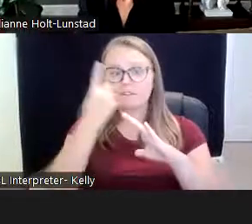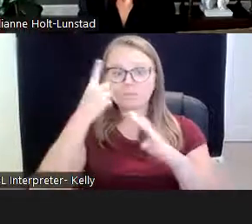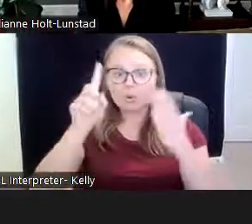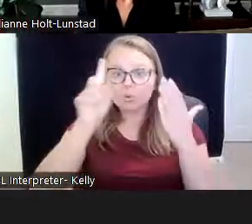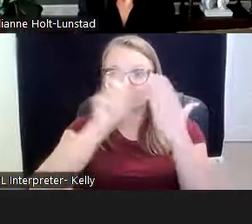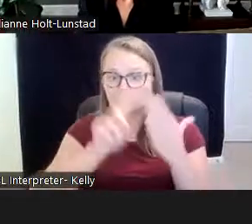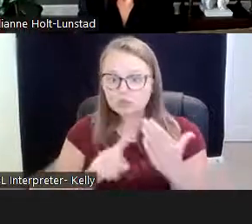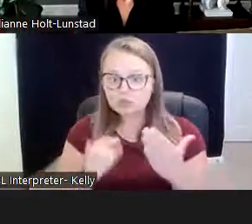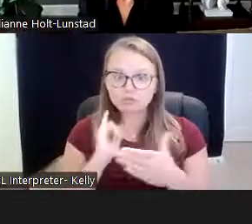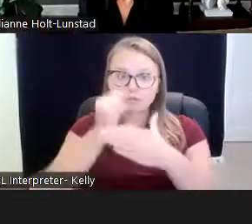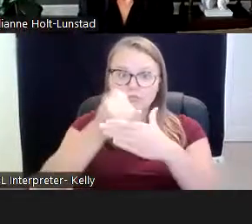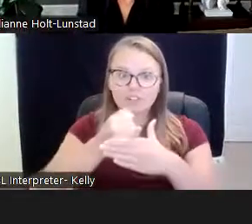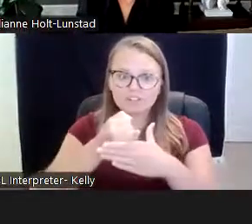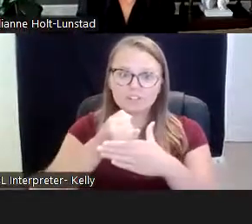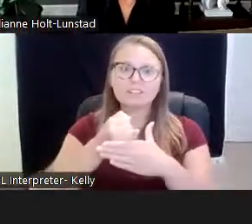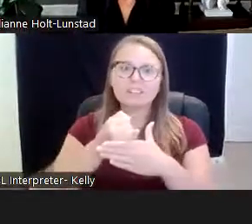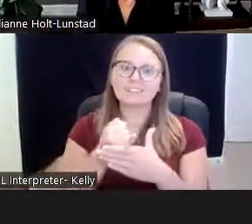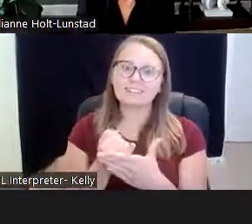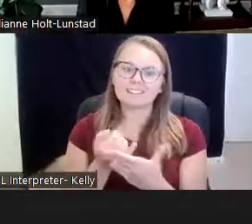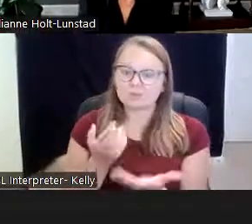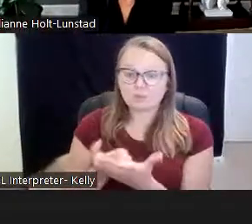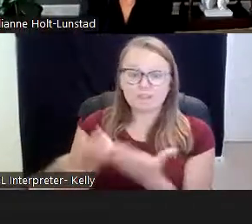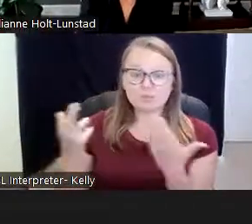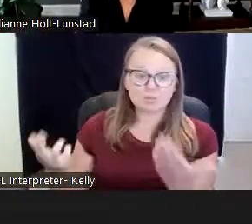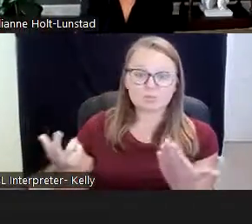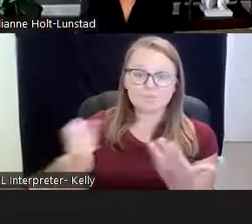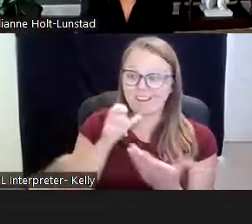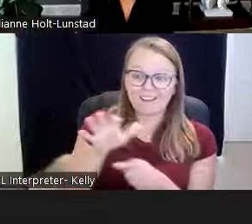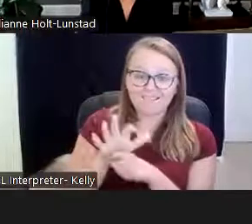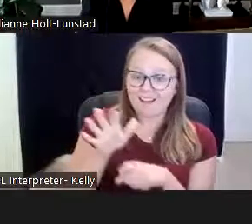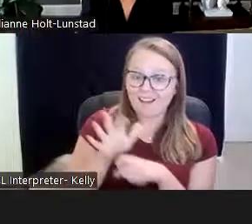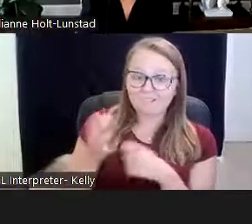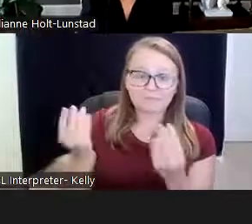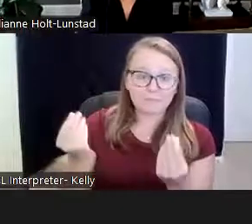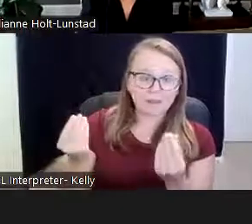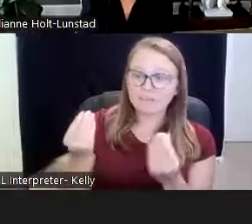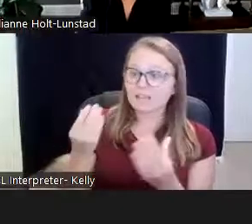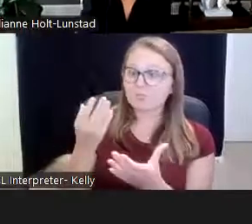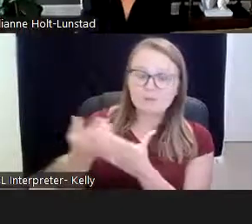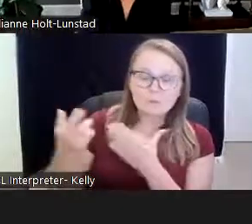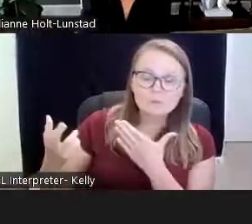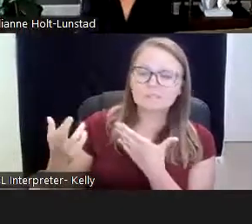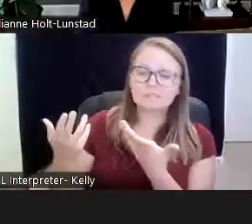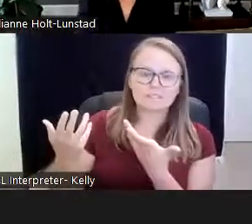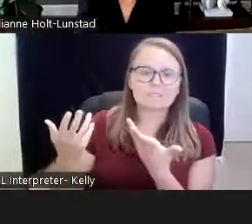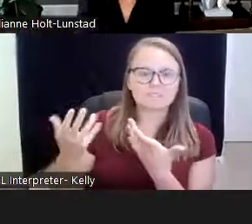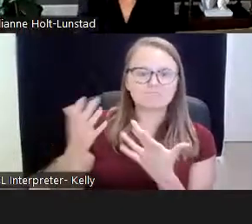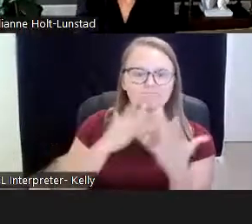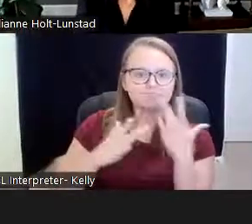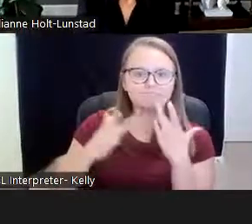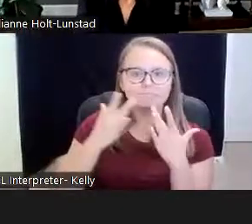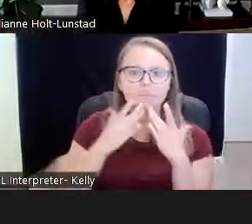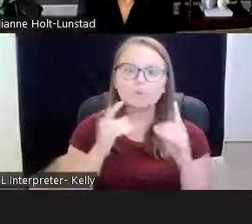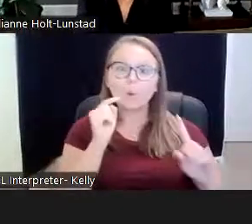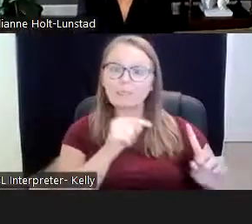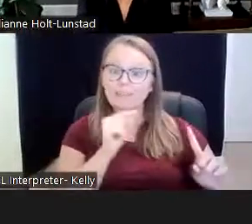to interventions can be resources. And so this is an example of something that was literally